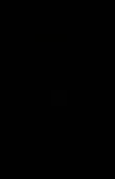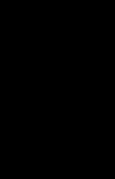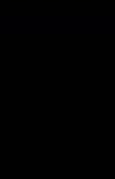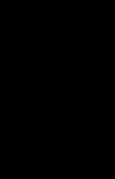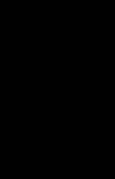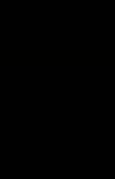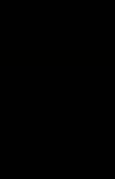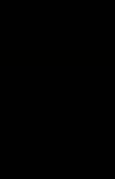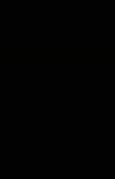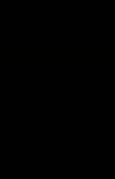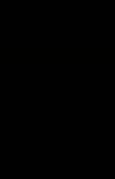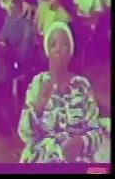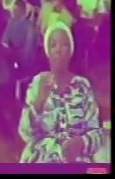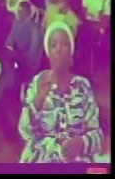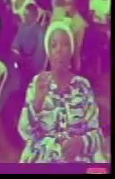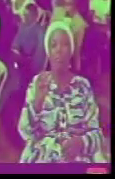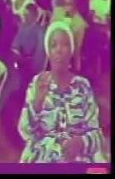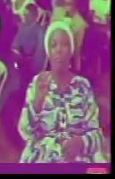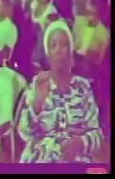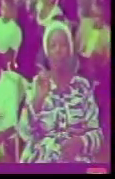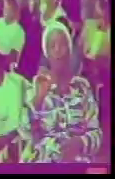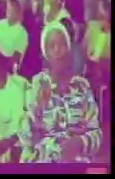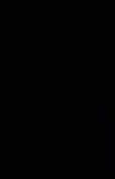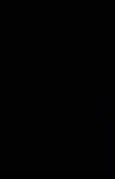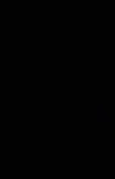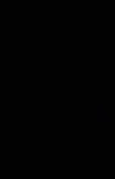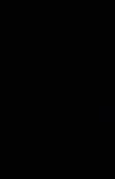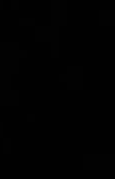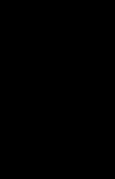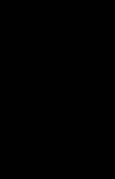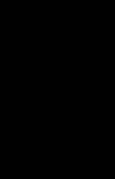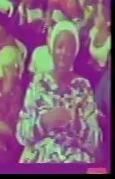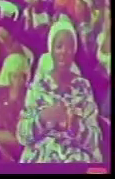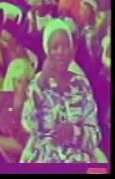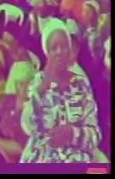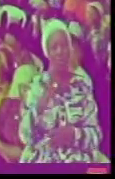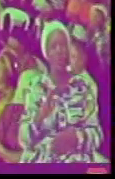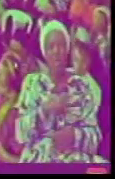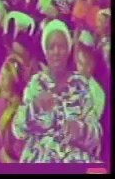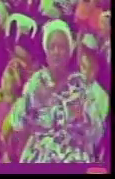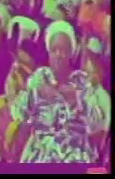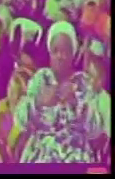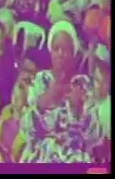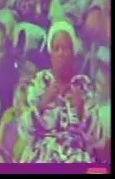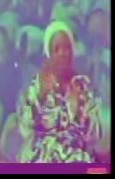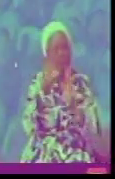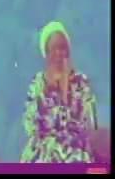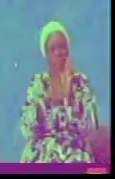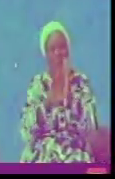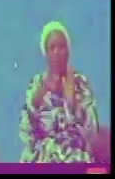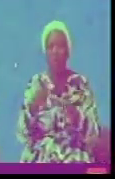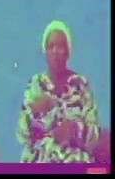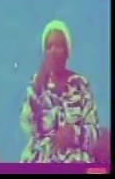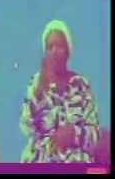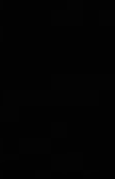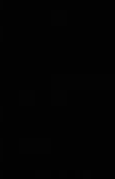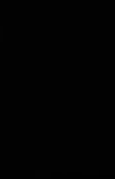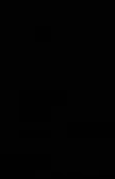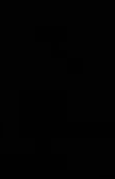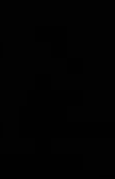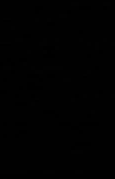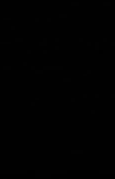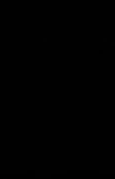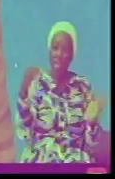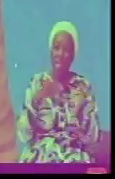people speak against God and against Moses. They spoke against God.